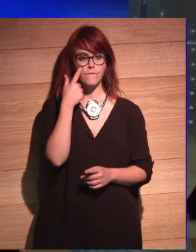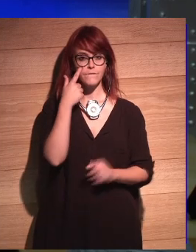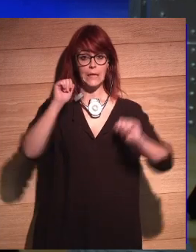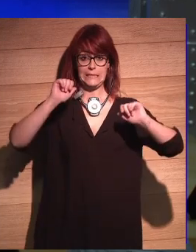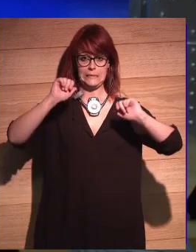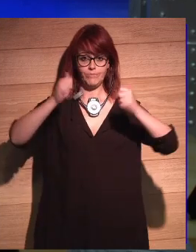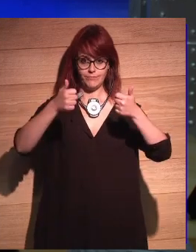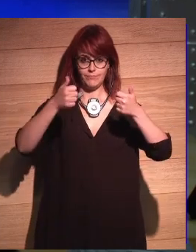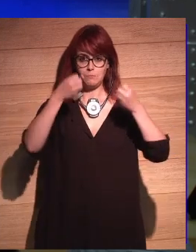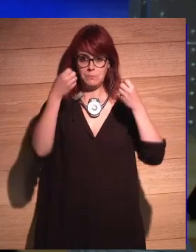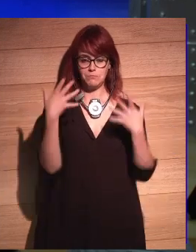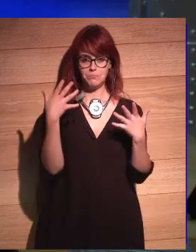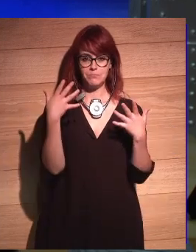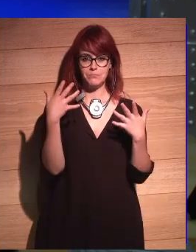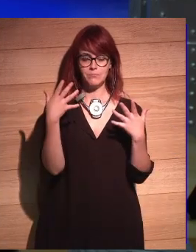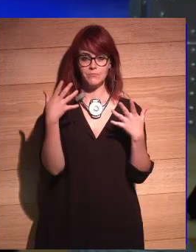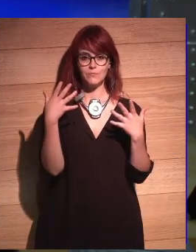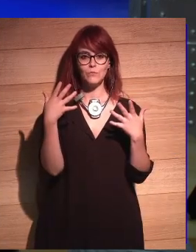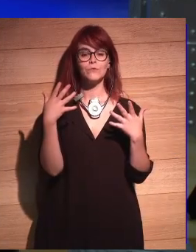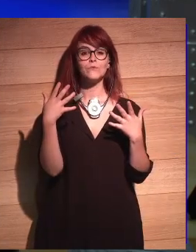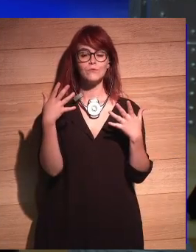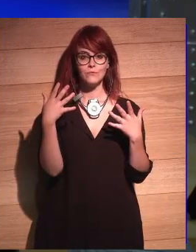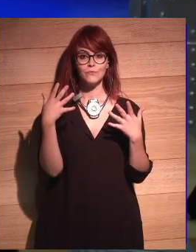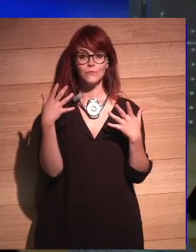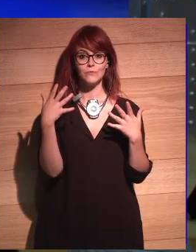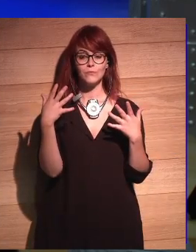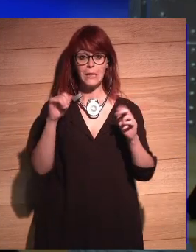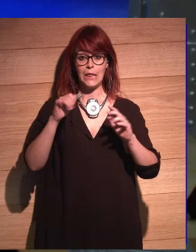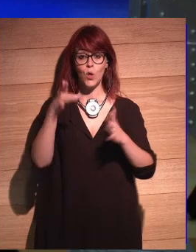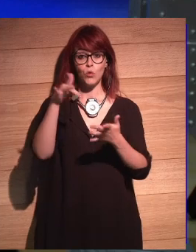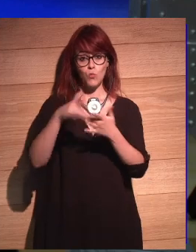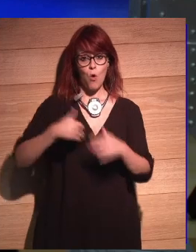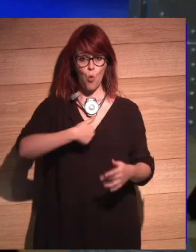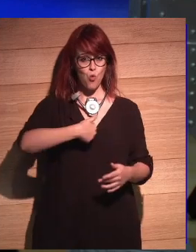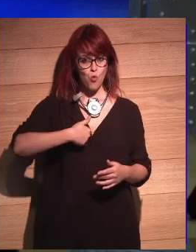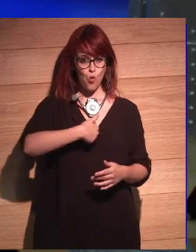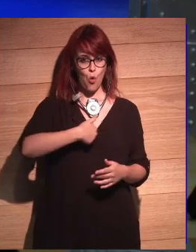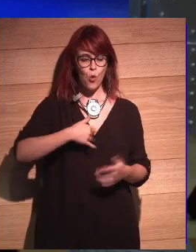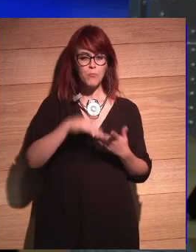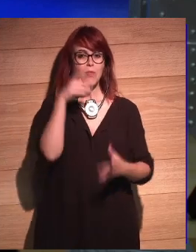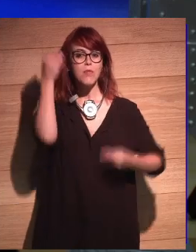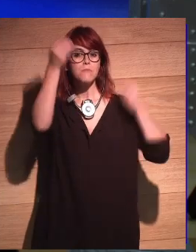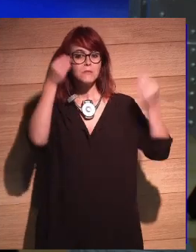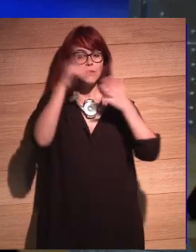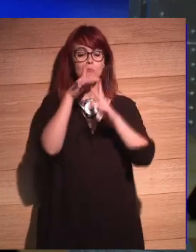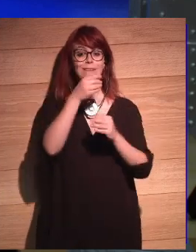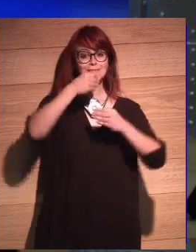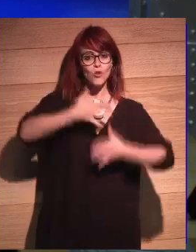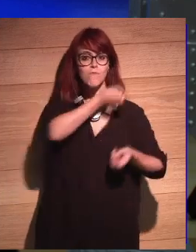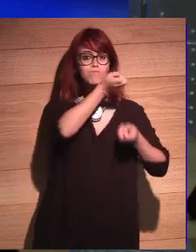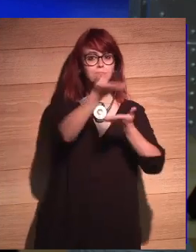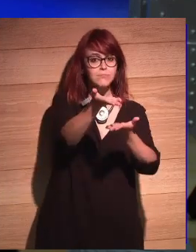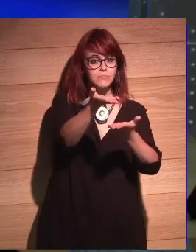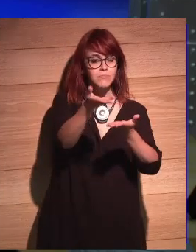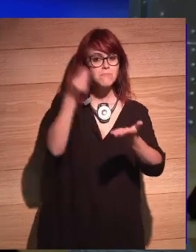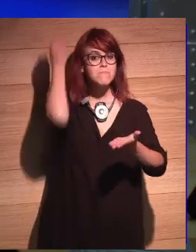okay, now, great. So part of my role is to rethink storytelling in this, in